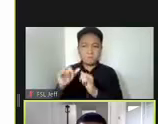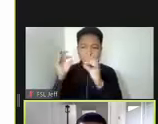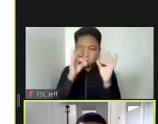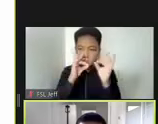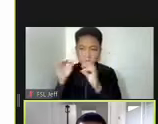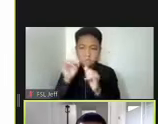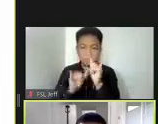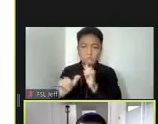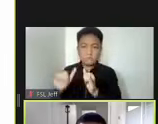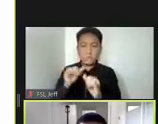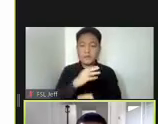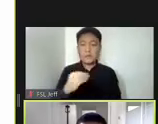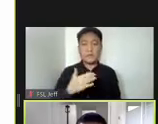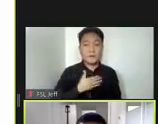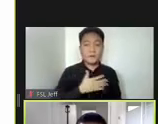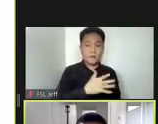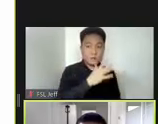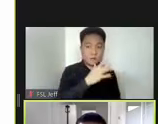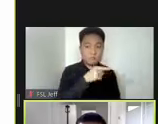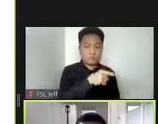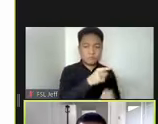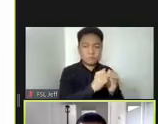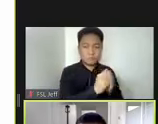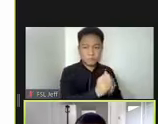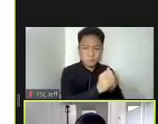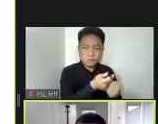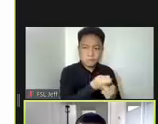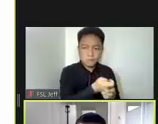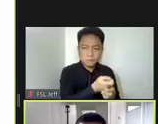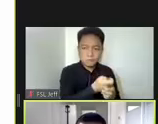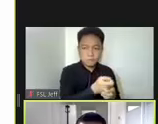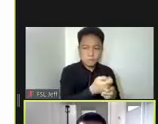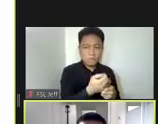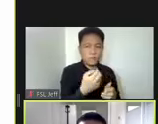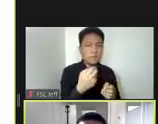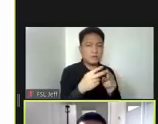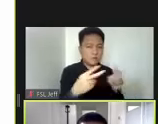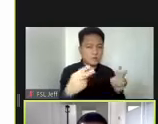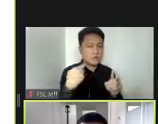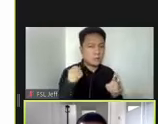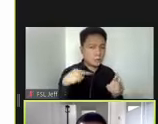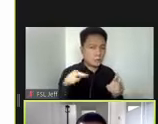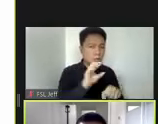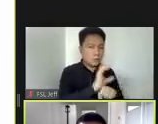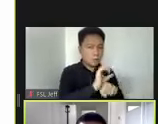simple setup. We don't have the access to electricity and water. Next slide, please.